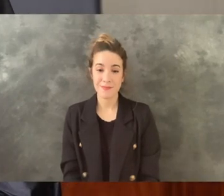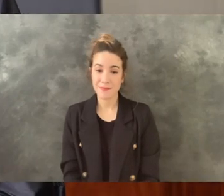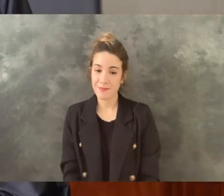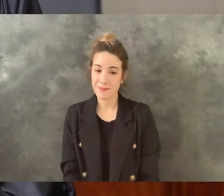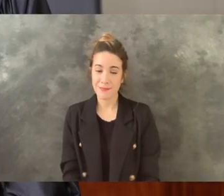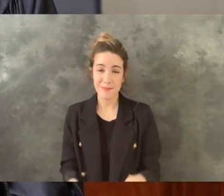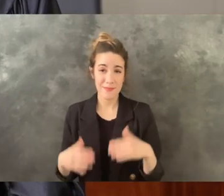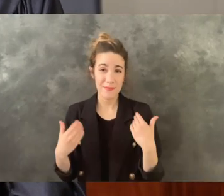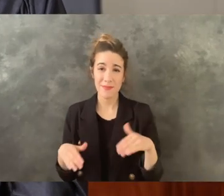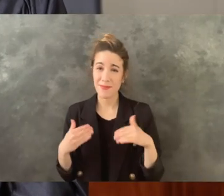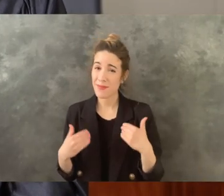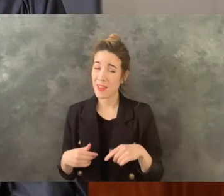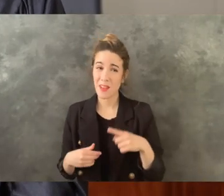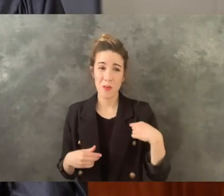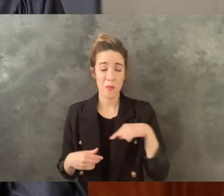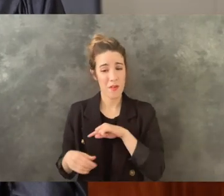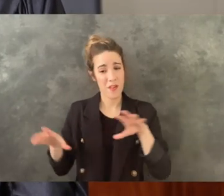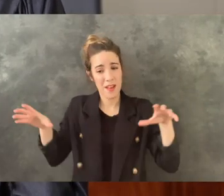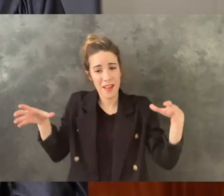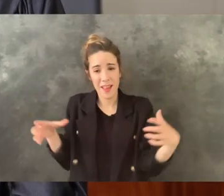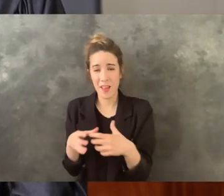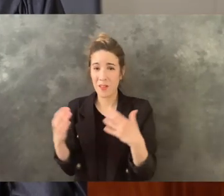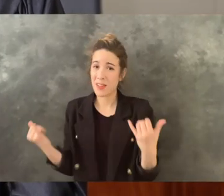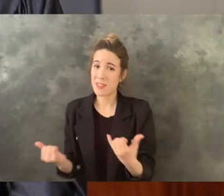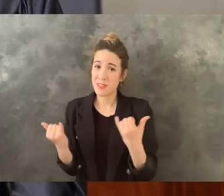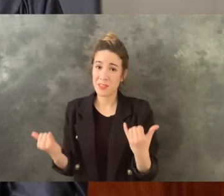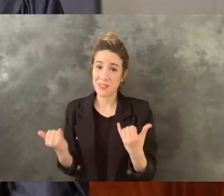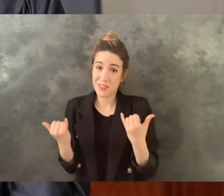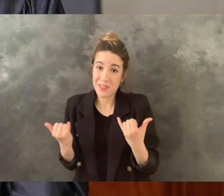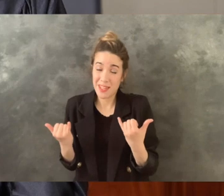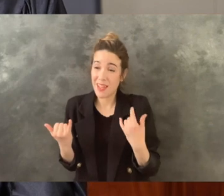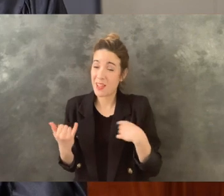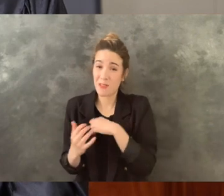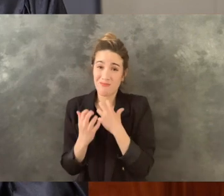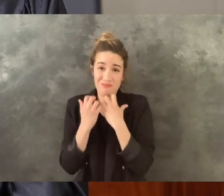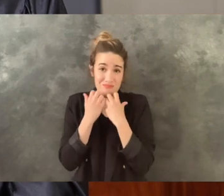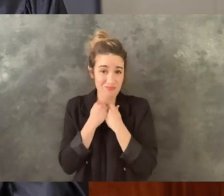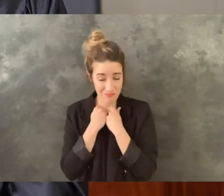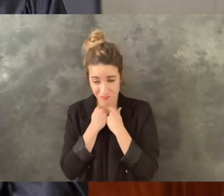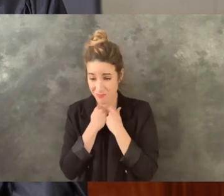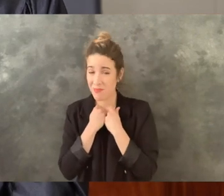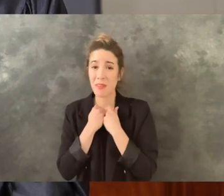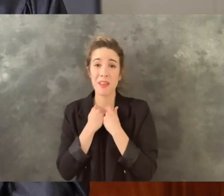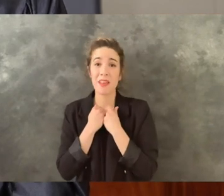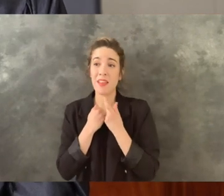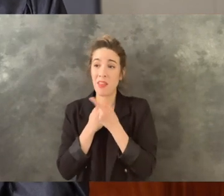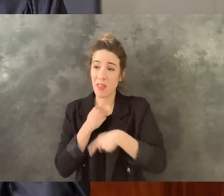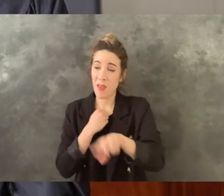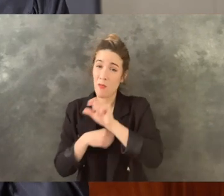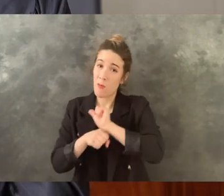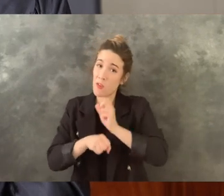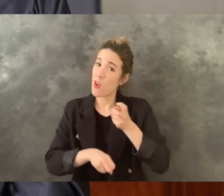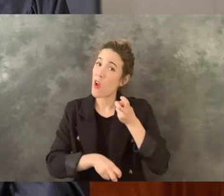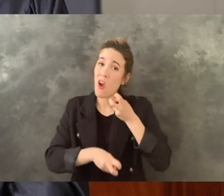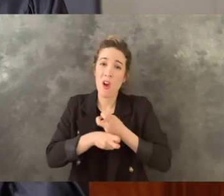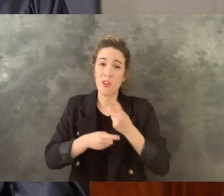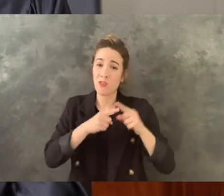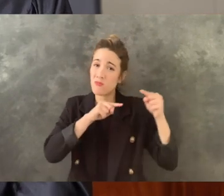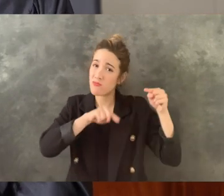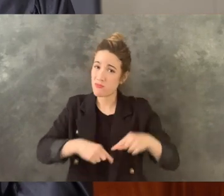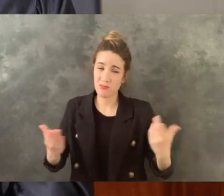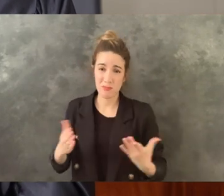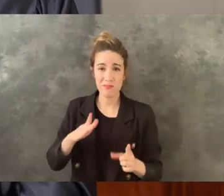It's so meaningful that we're gathered here today to honor our students who've worked so hard these past many years to arrive at